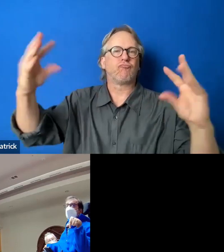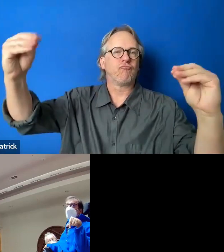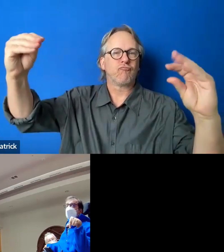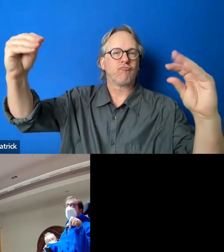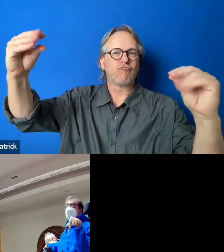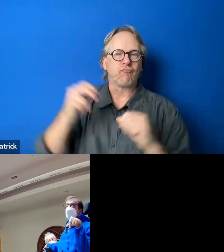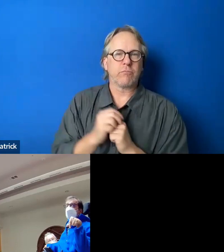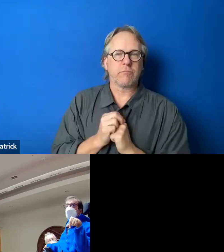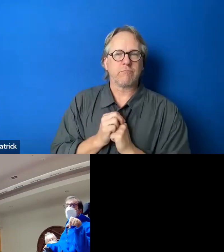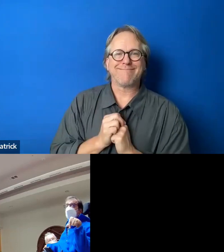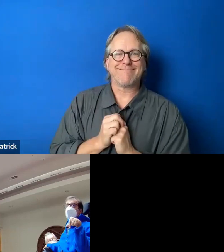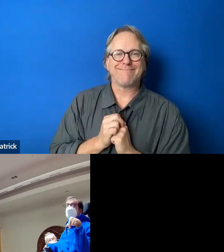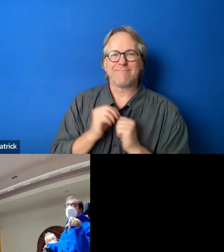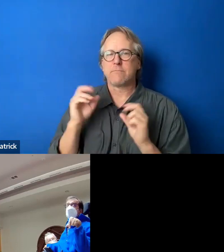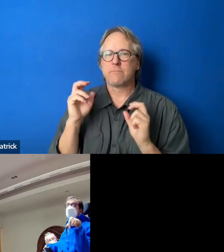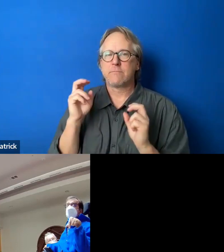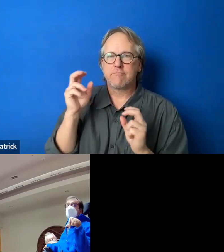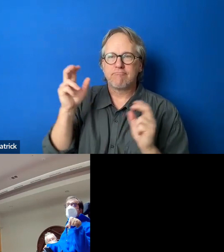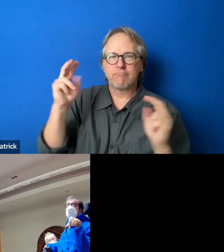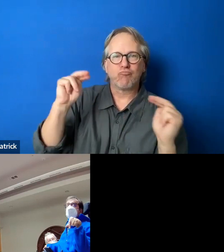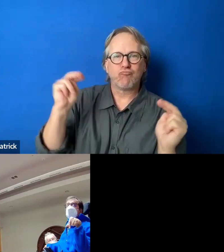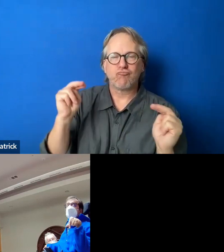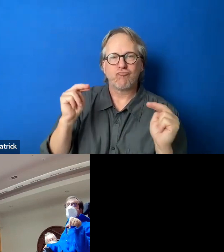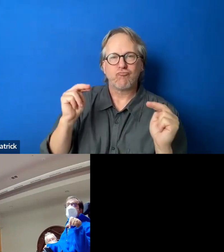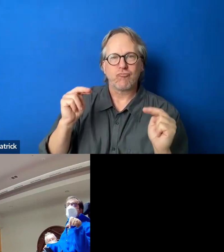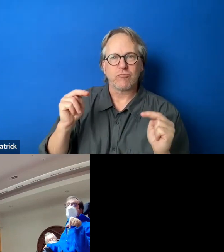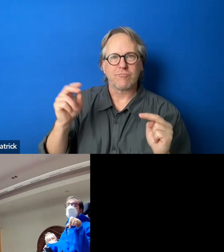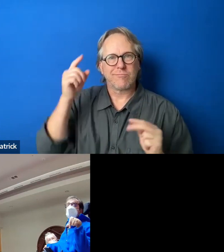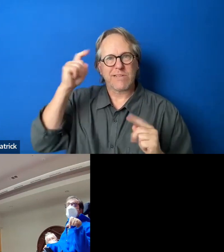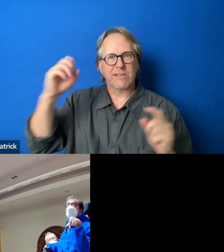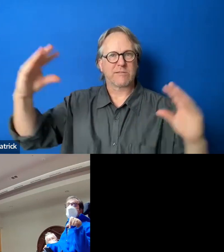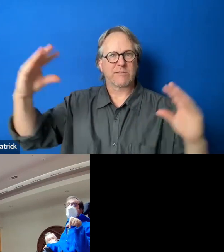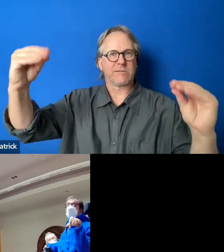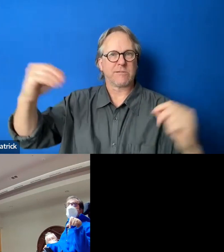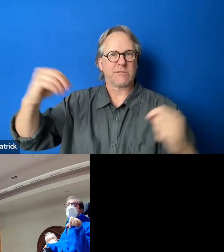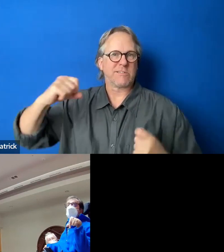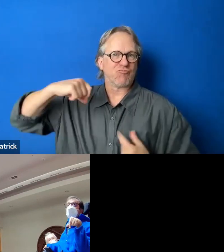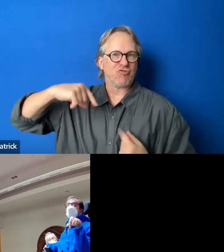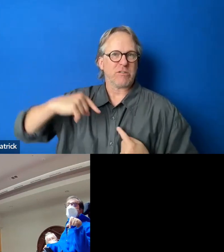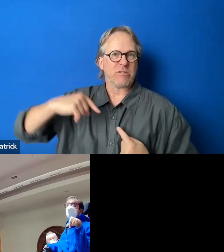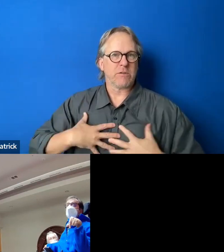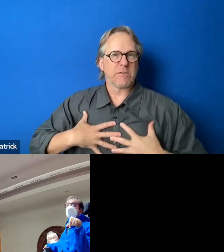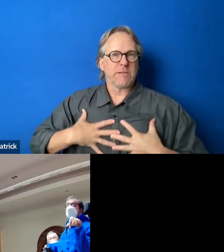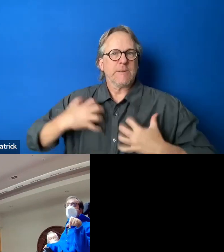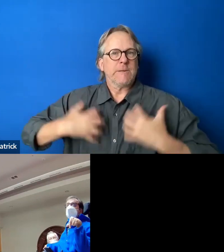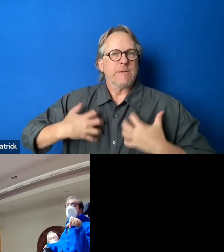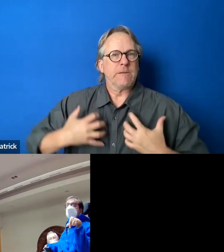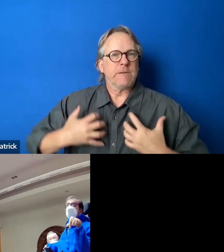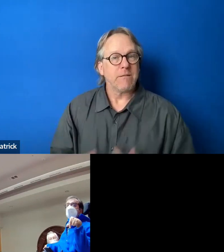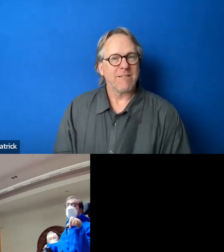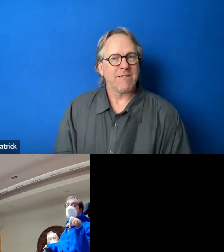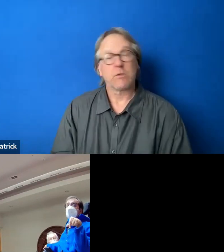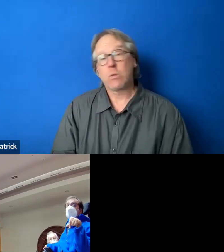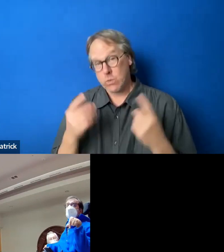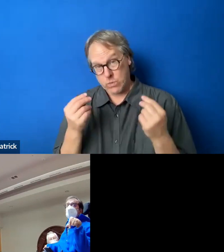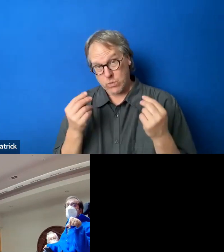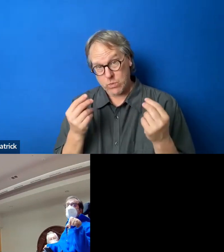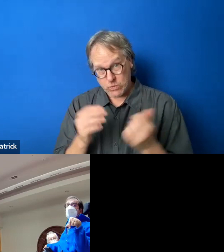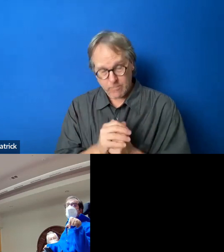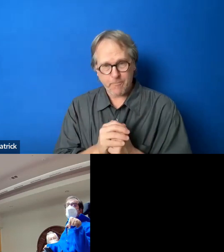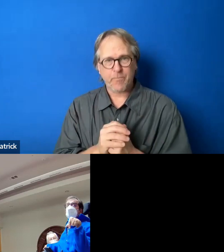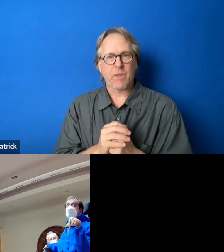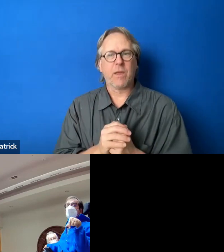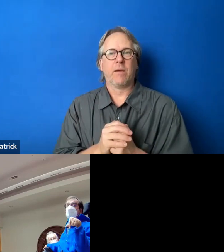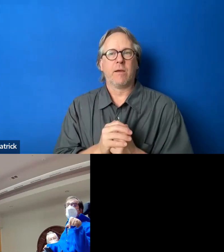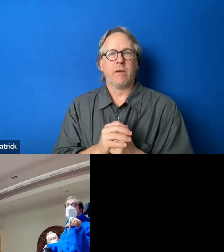things and all of those sorts of things. And so one of the things that we need to be able to do is to